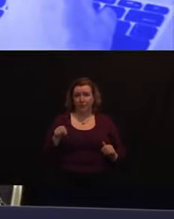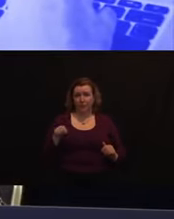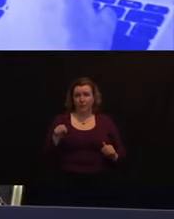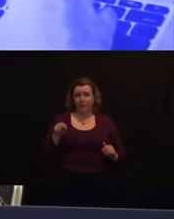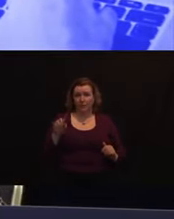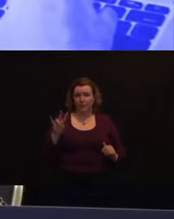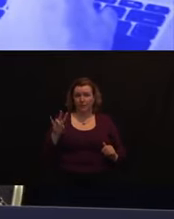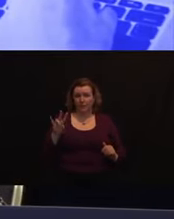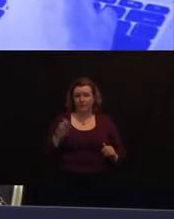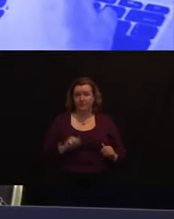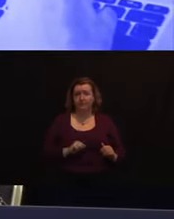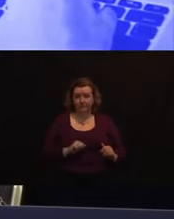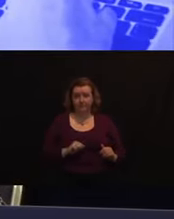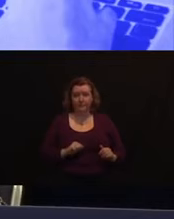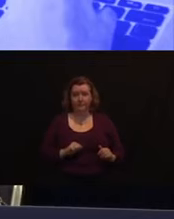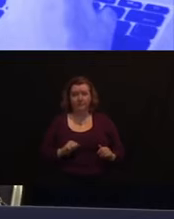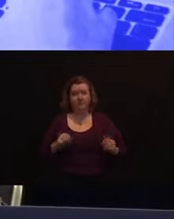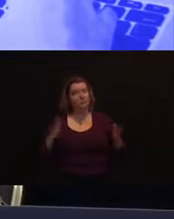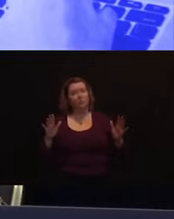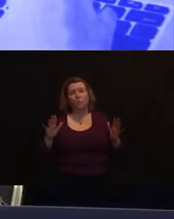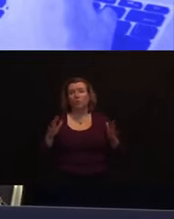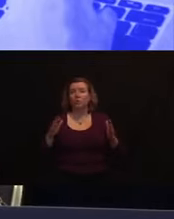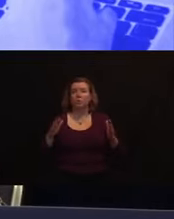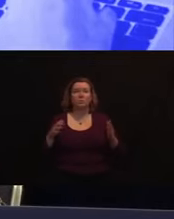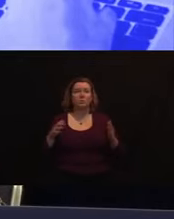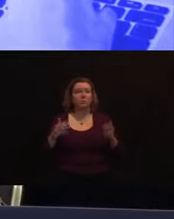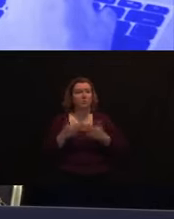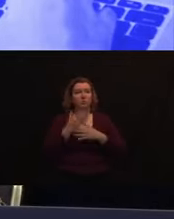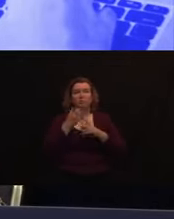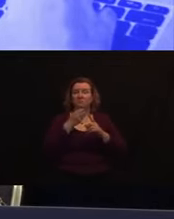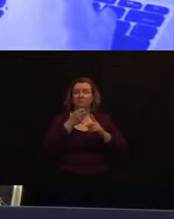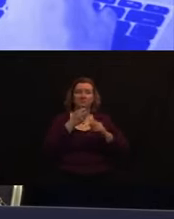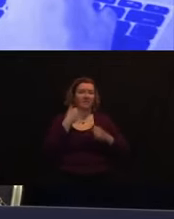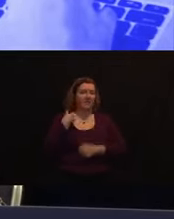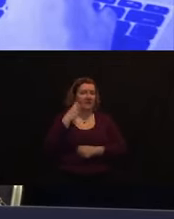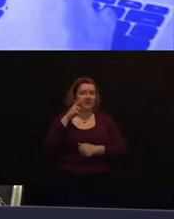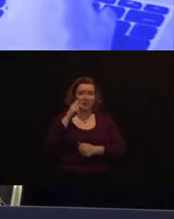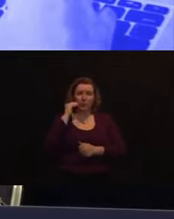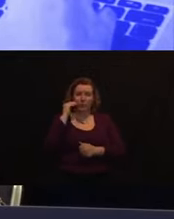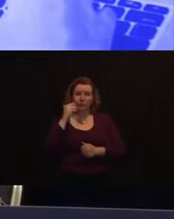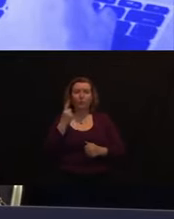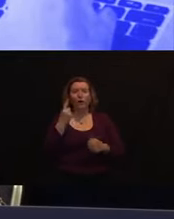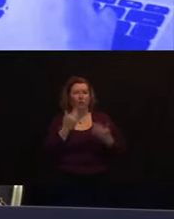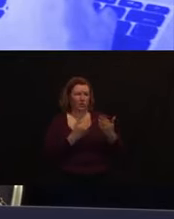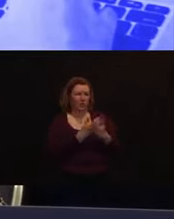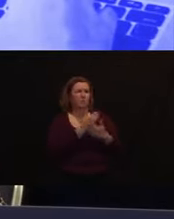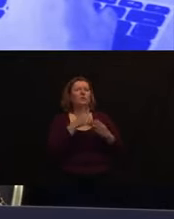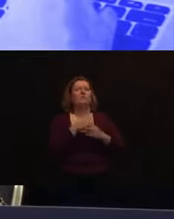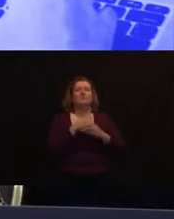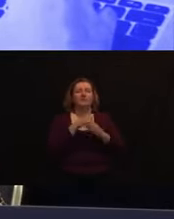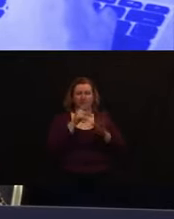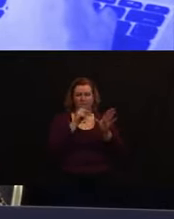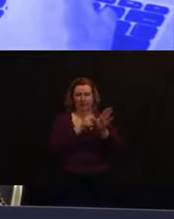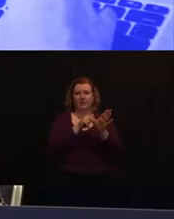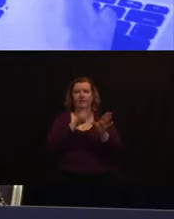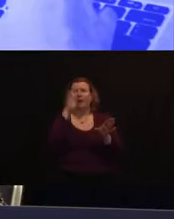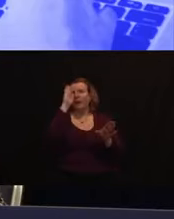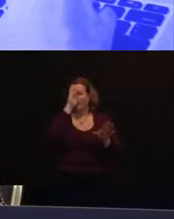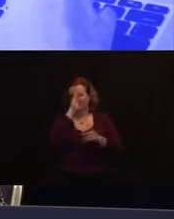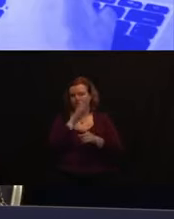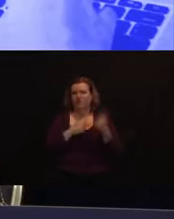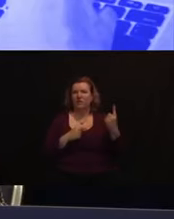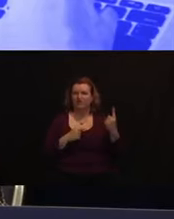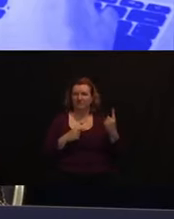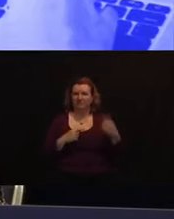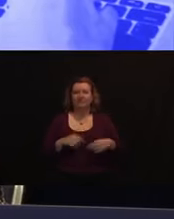11.7%. We have no new cases in our veterans hospitals. We have one new positive case among patients in our psych hospitals. So